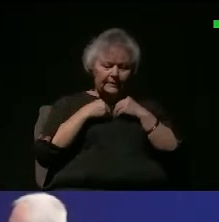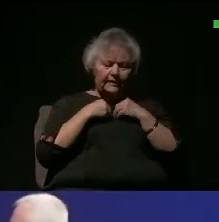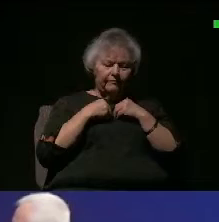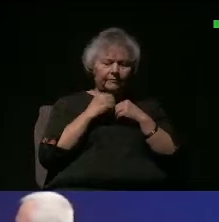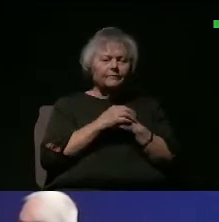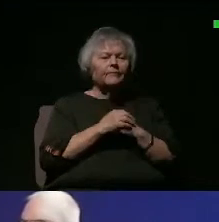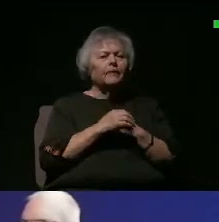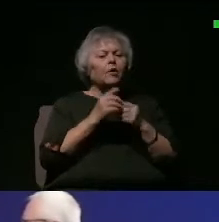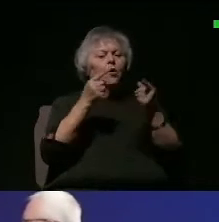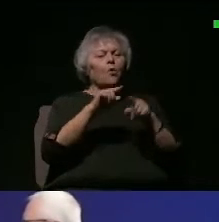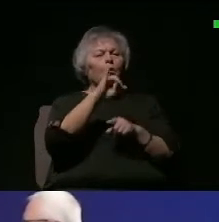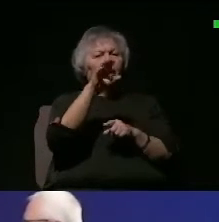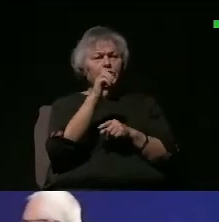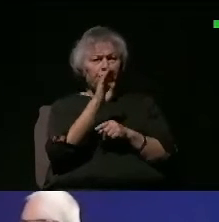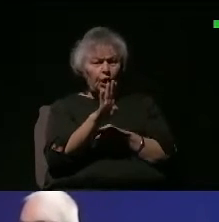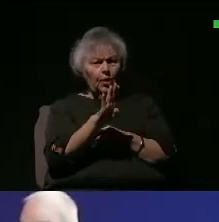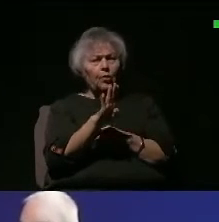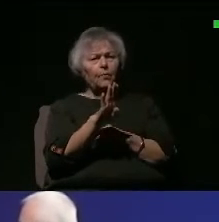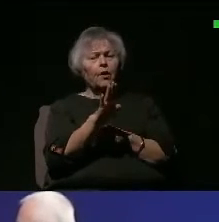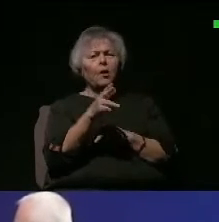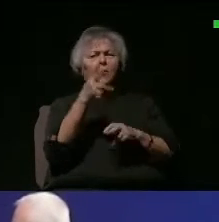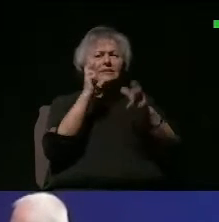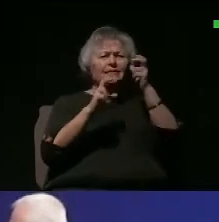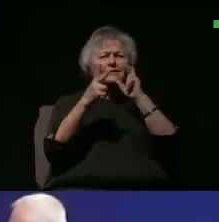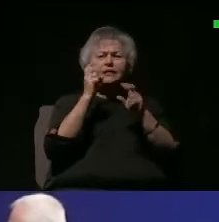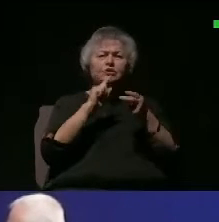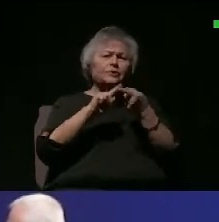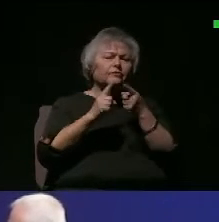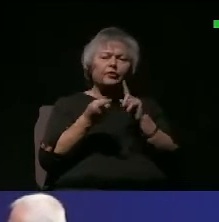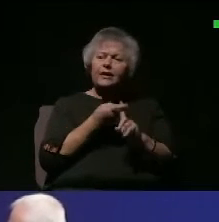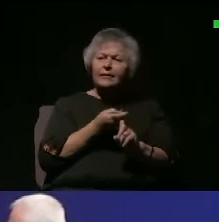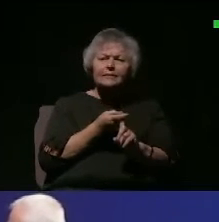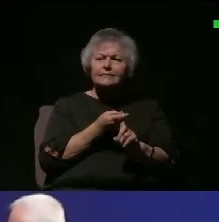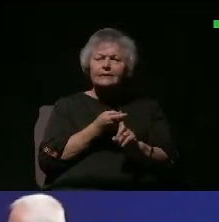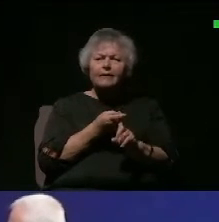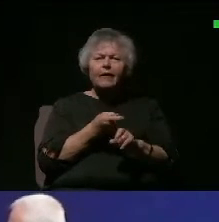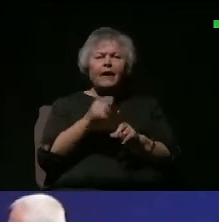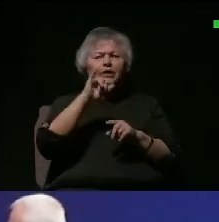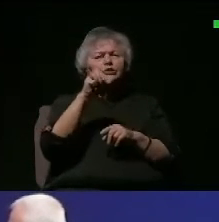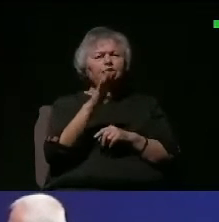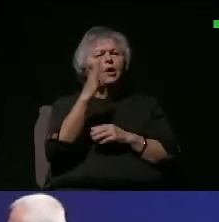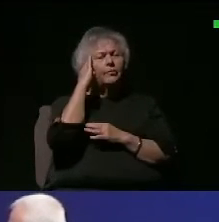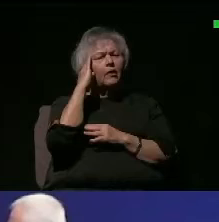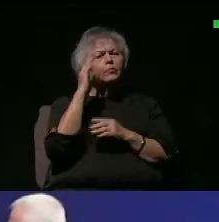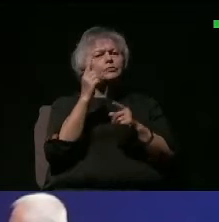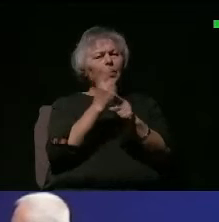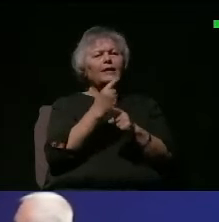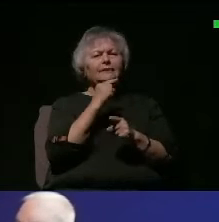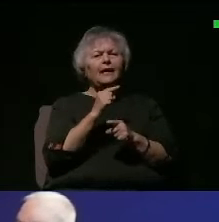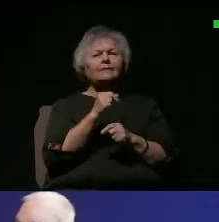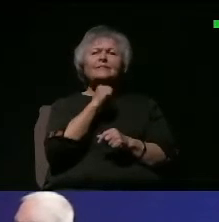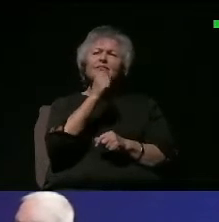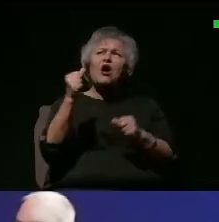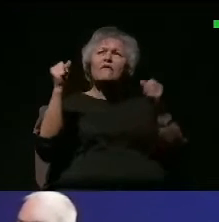under fire, when he was listening to his friends, it seemed right to say, it's not fair. But here's the